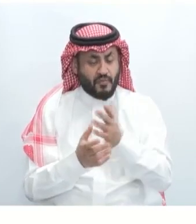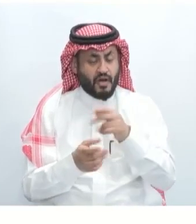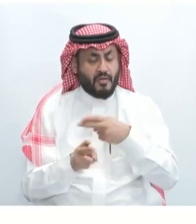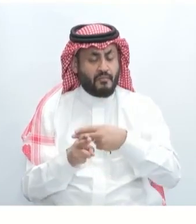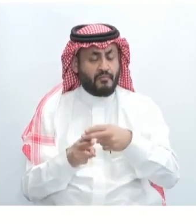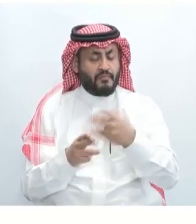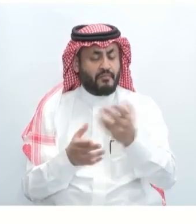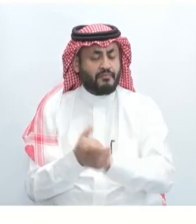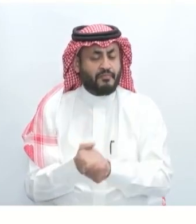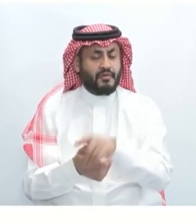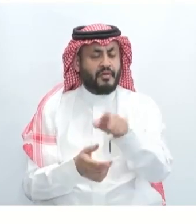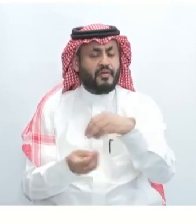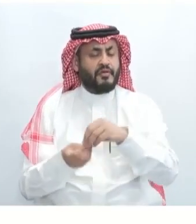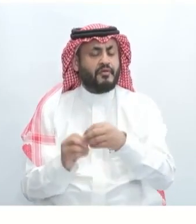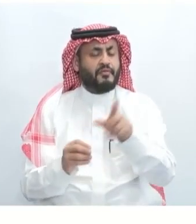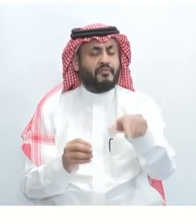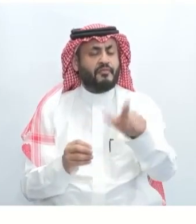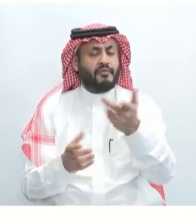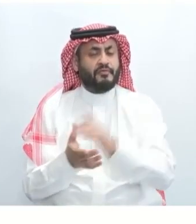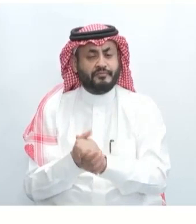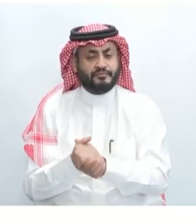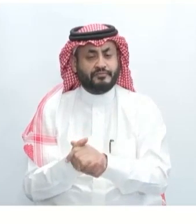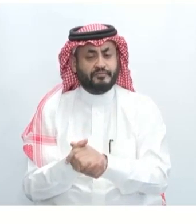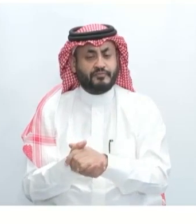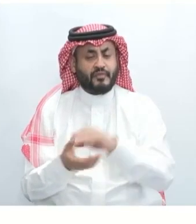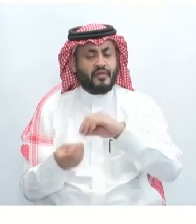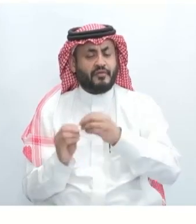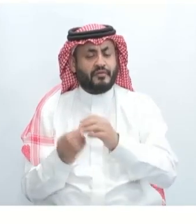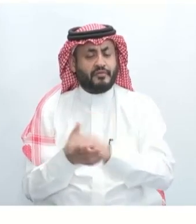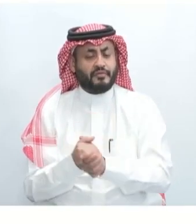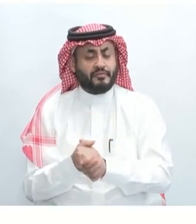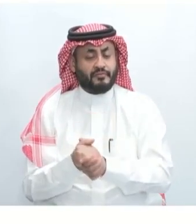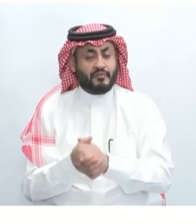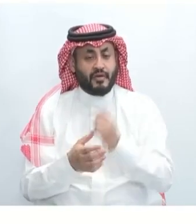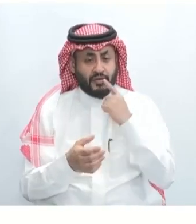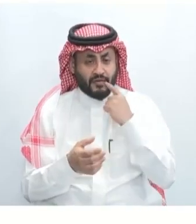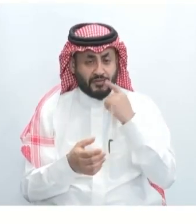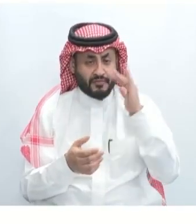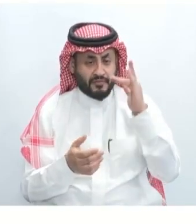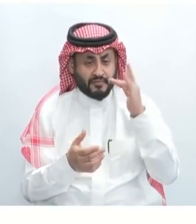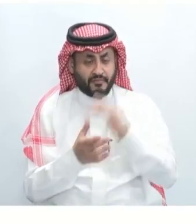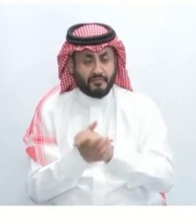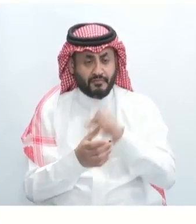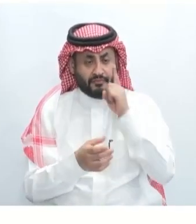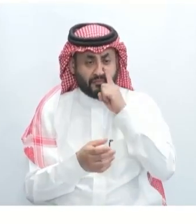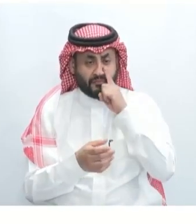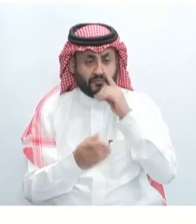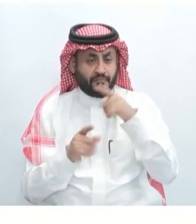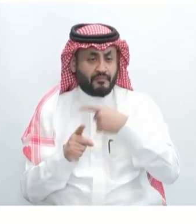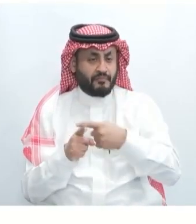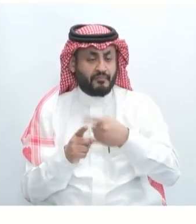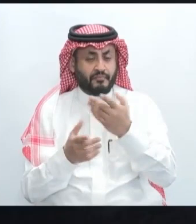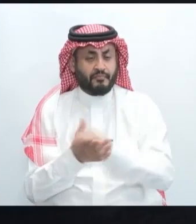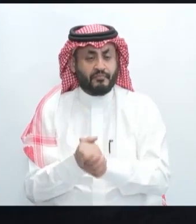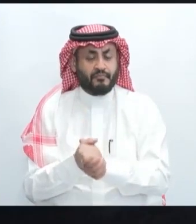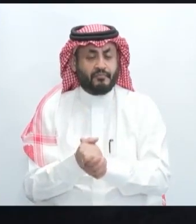they brown? What do you think? Which one? Are they red? Are they green? Are they yellow? Are they brown? What